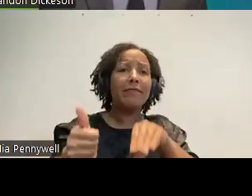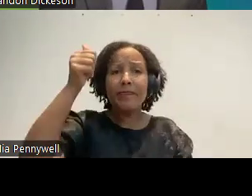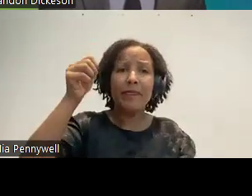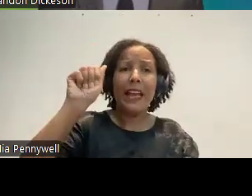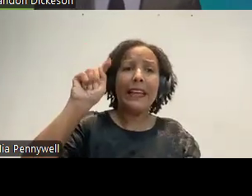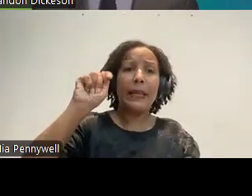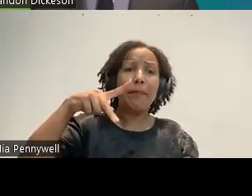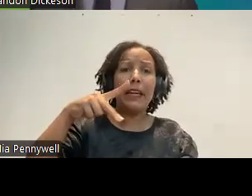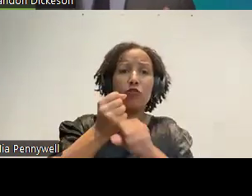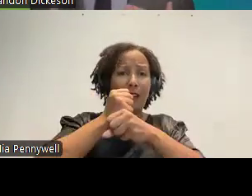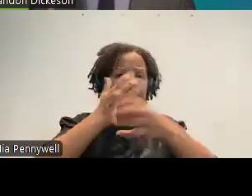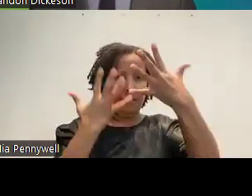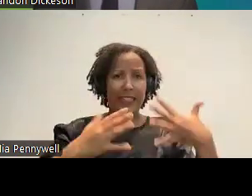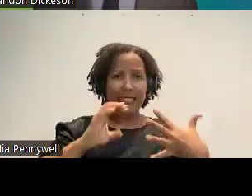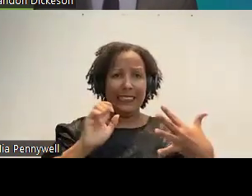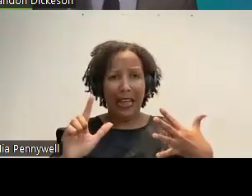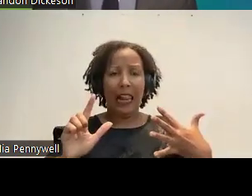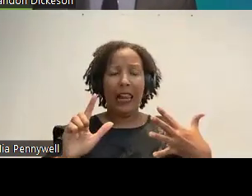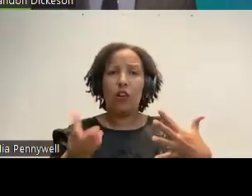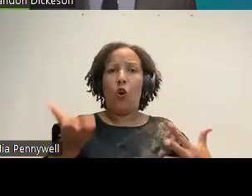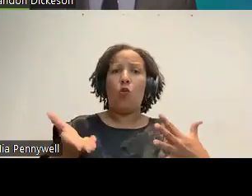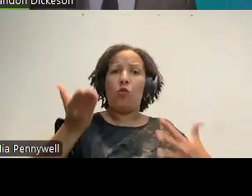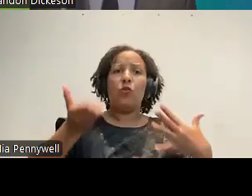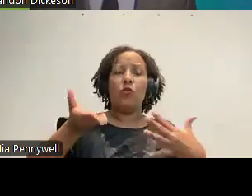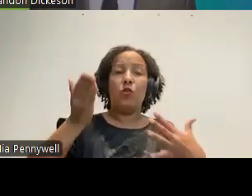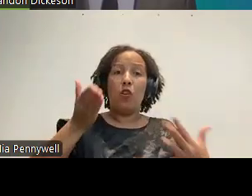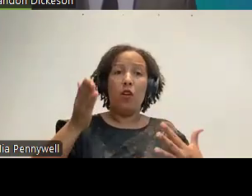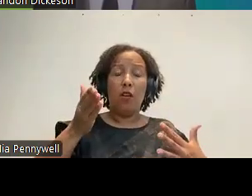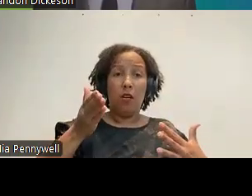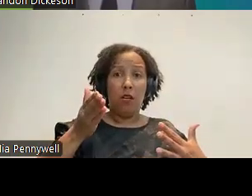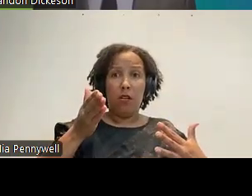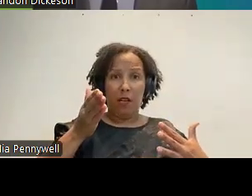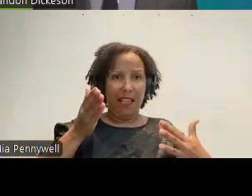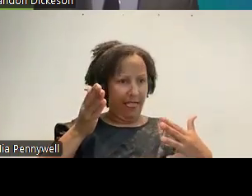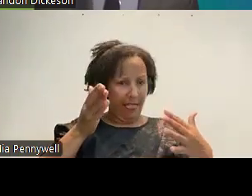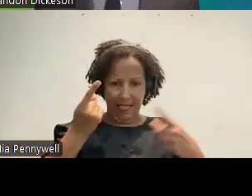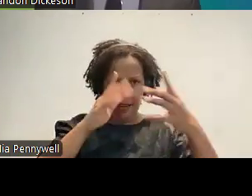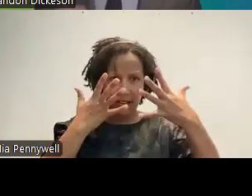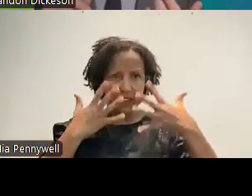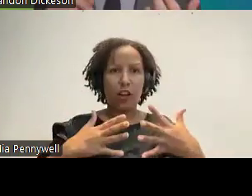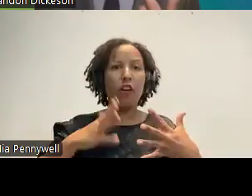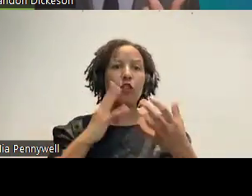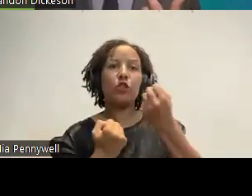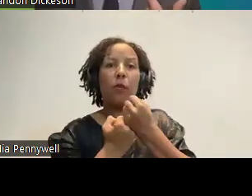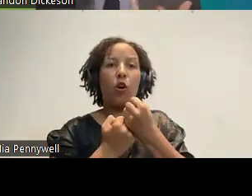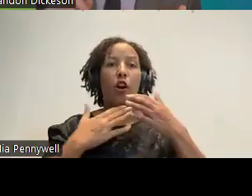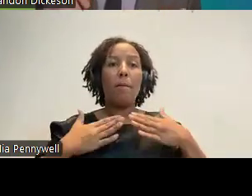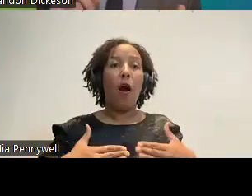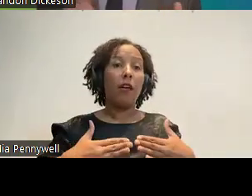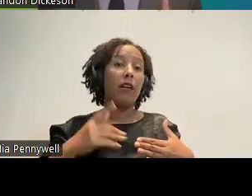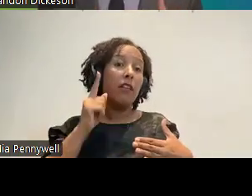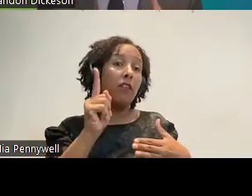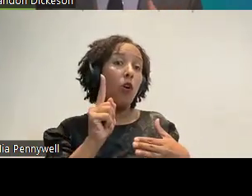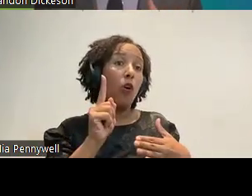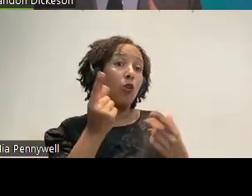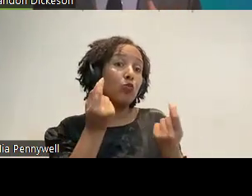in your cells has increased. These are the things that are done to support the body in preparation for either running or